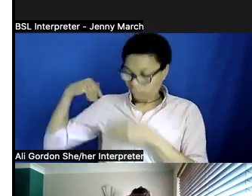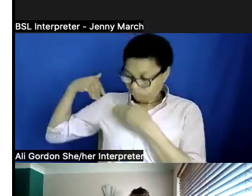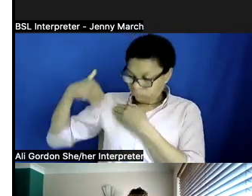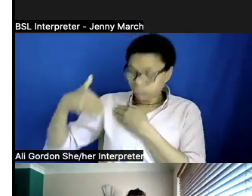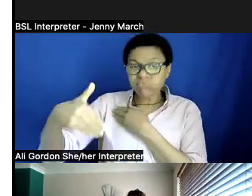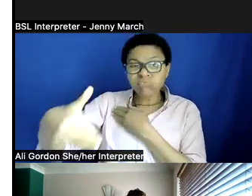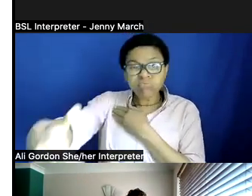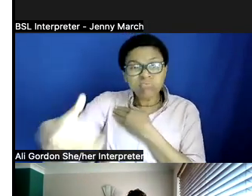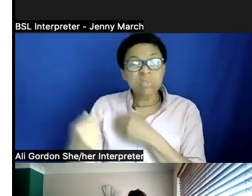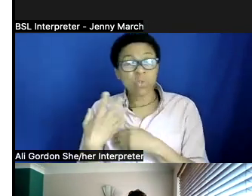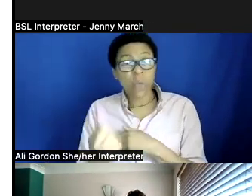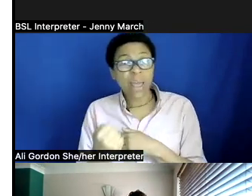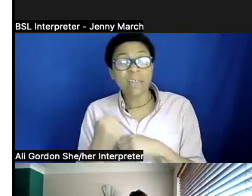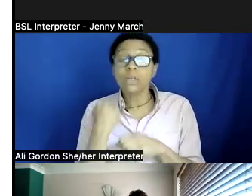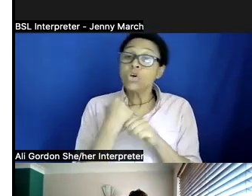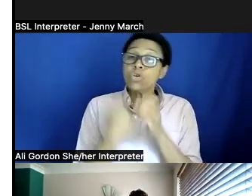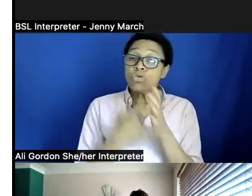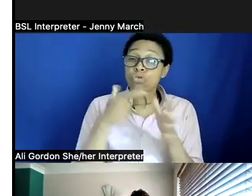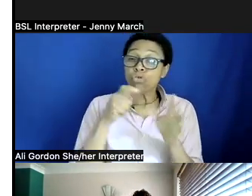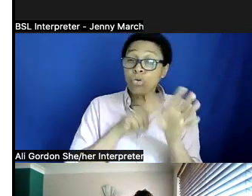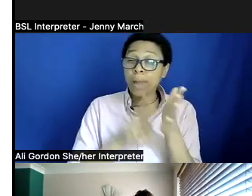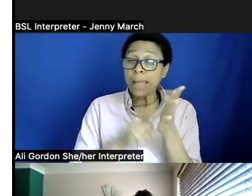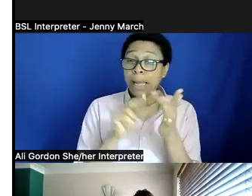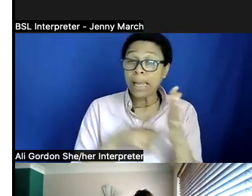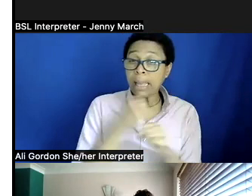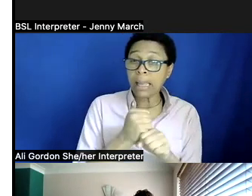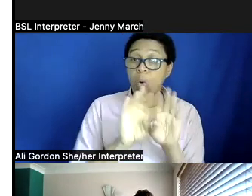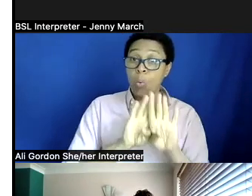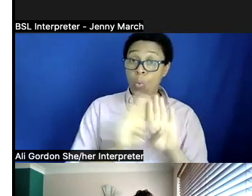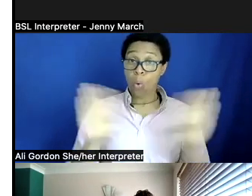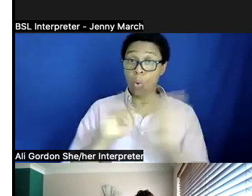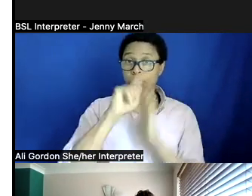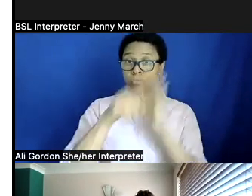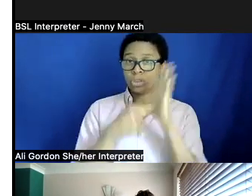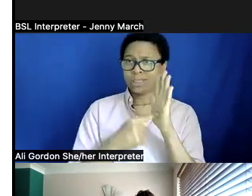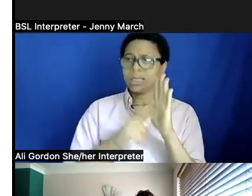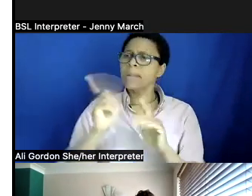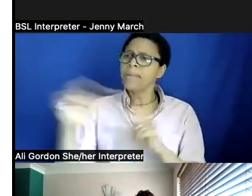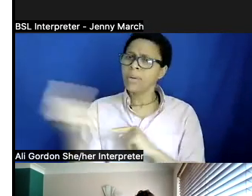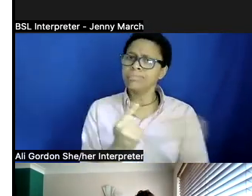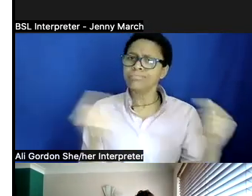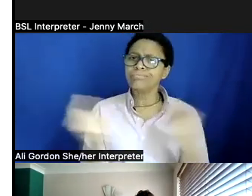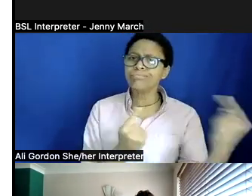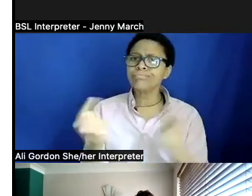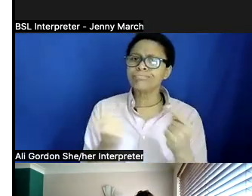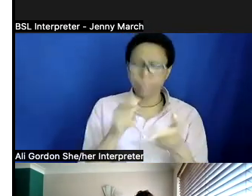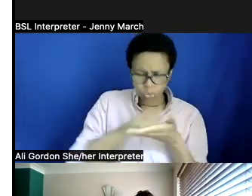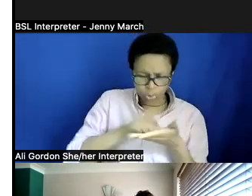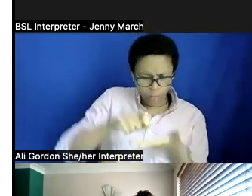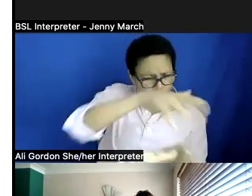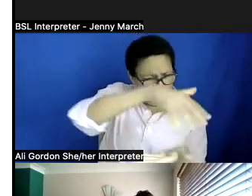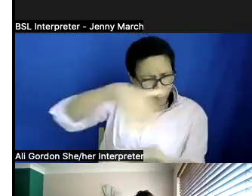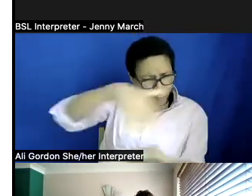project, and that was where people would come to the records office and they were kind of compiling all different kind